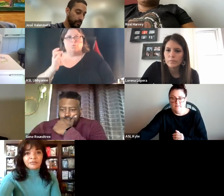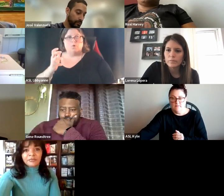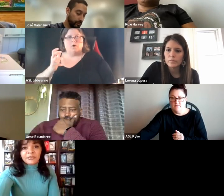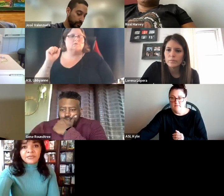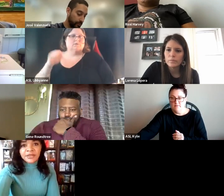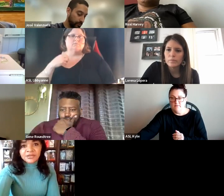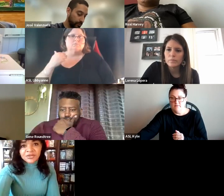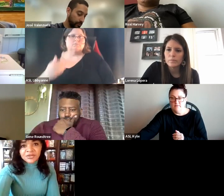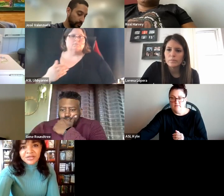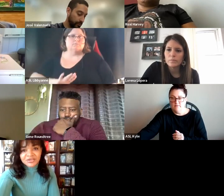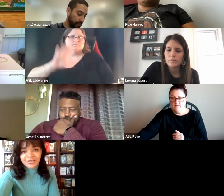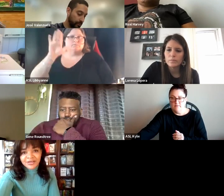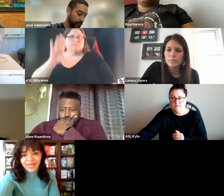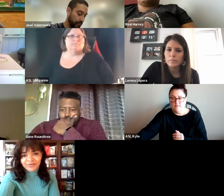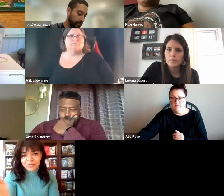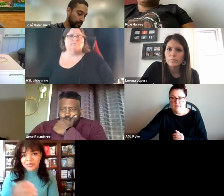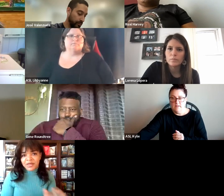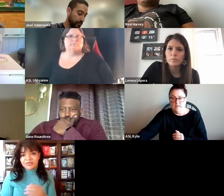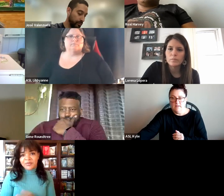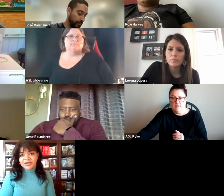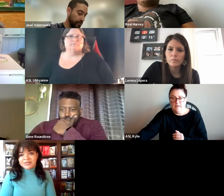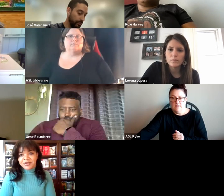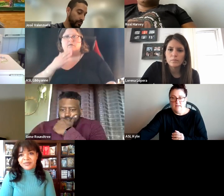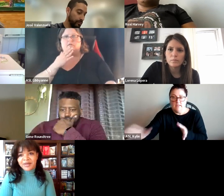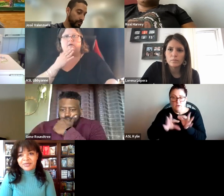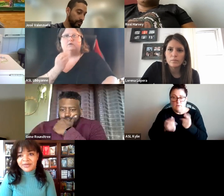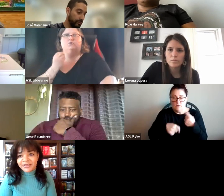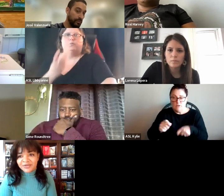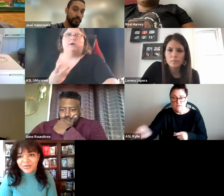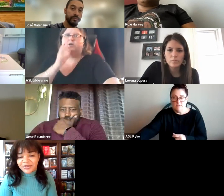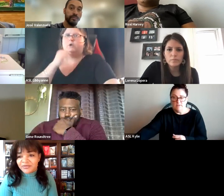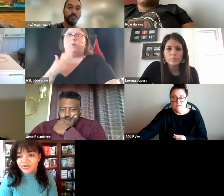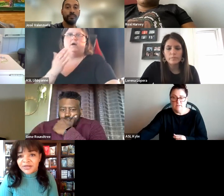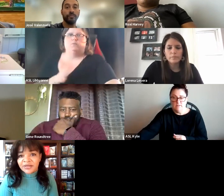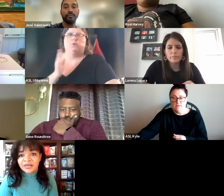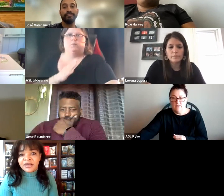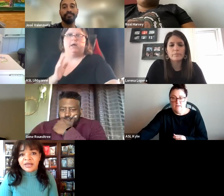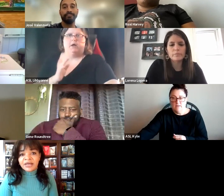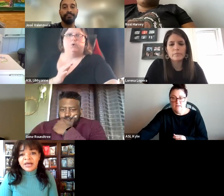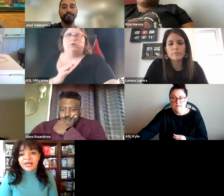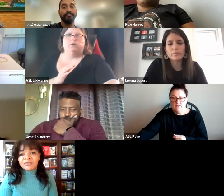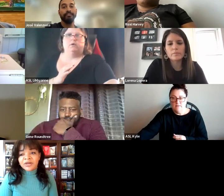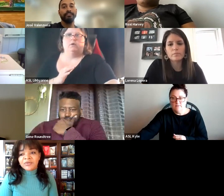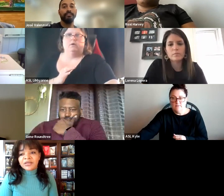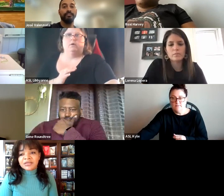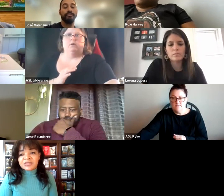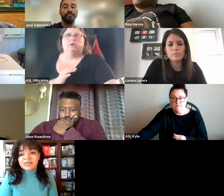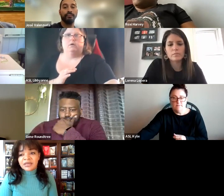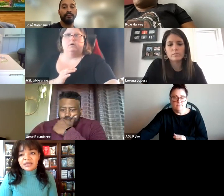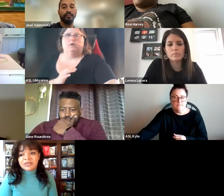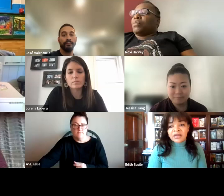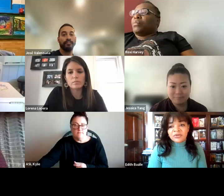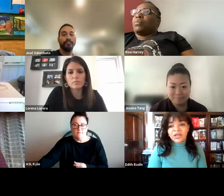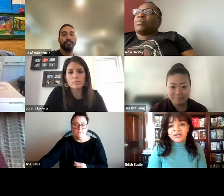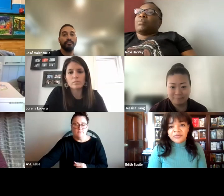so. Thank you so much. I don't have any prepared remarks, but I'm happy to be here. Good morning, everyone. What I'd like to